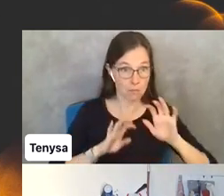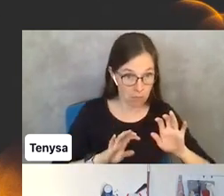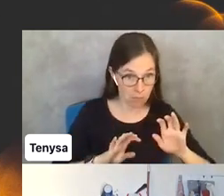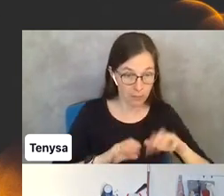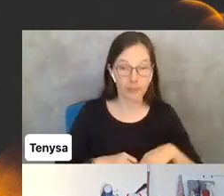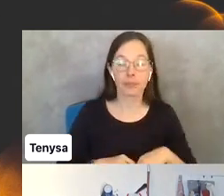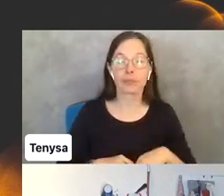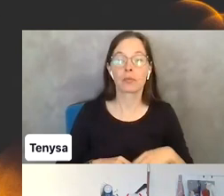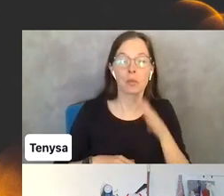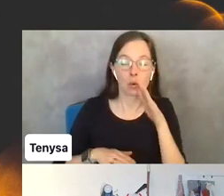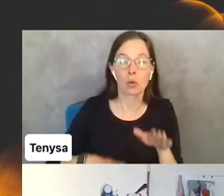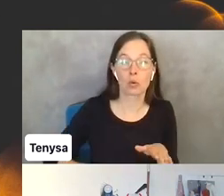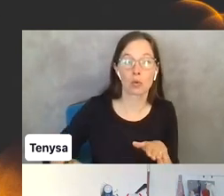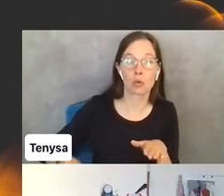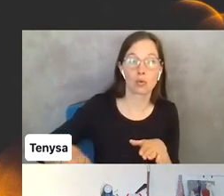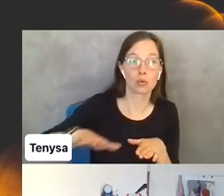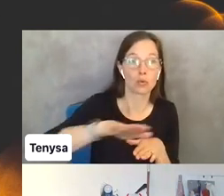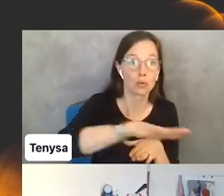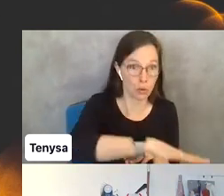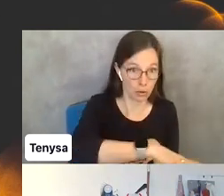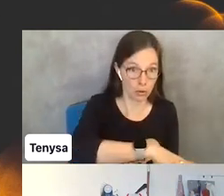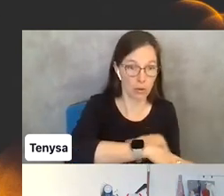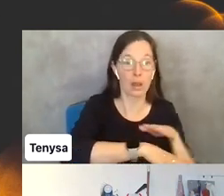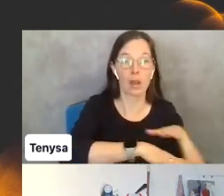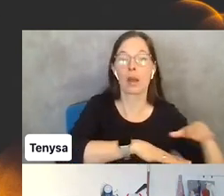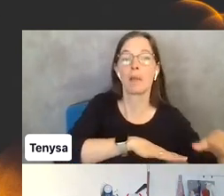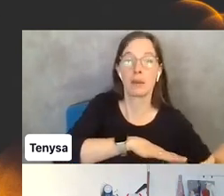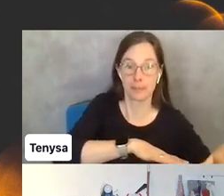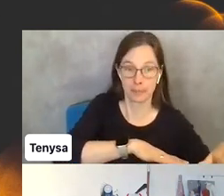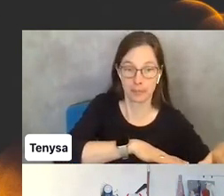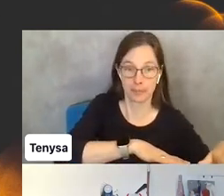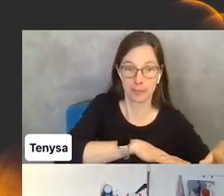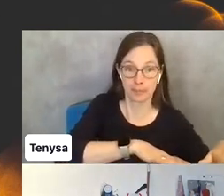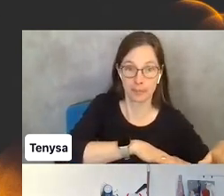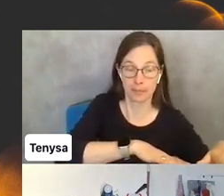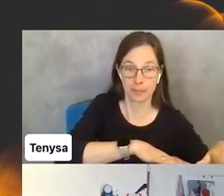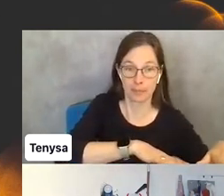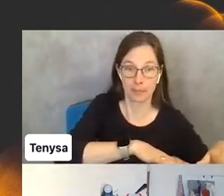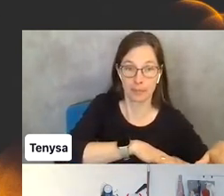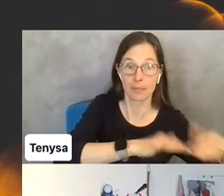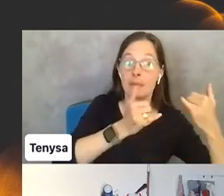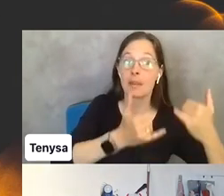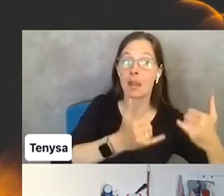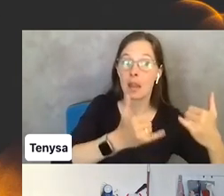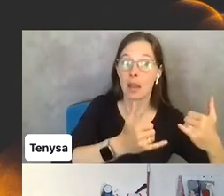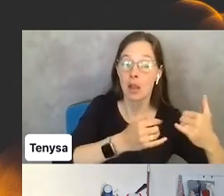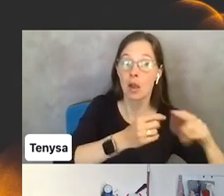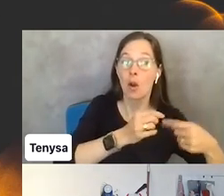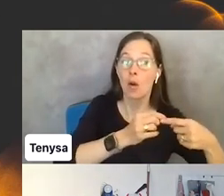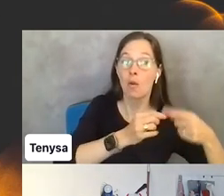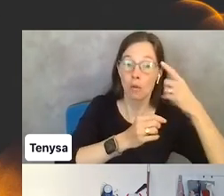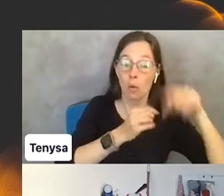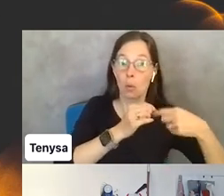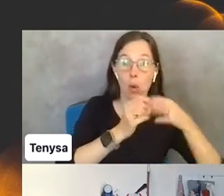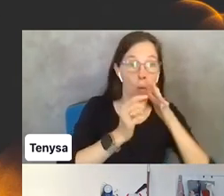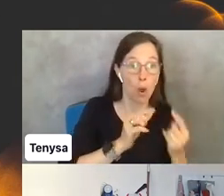we cross forward, bam, bam. And then when we cross backwards, I'm gonna move a little bit